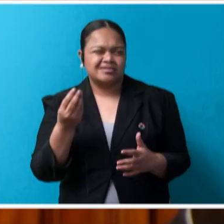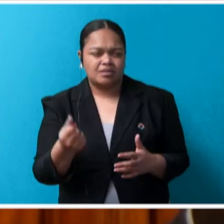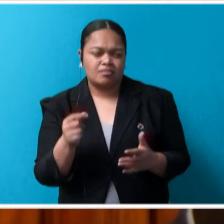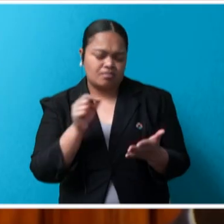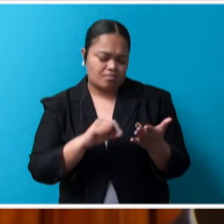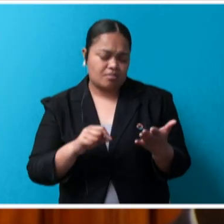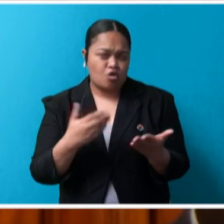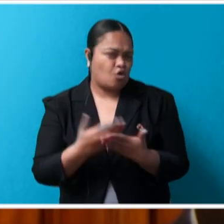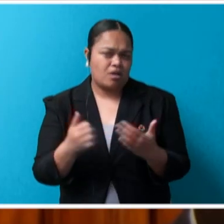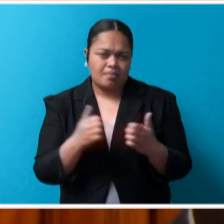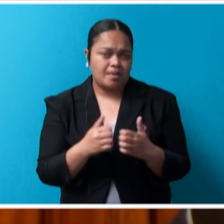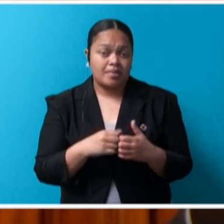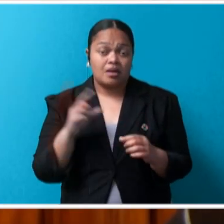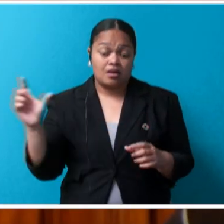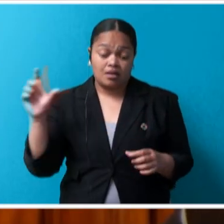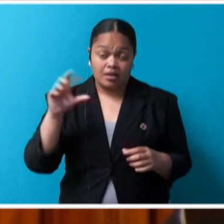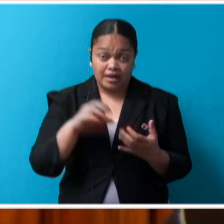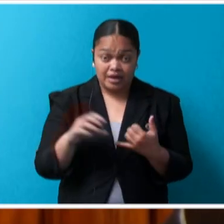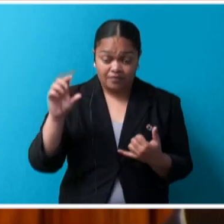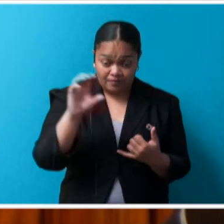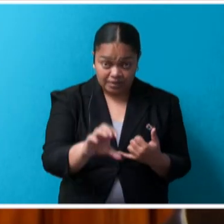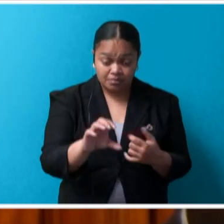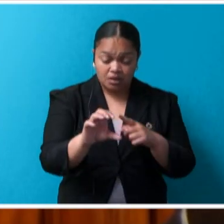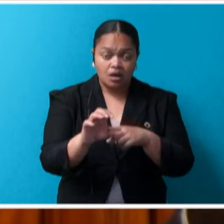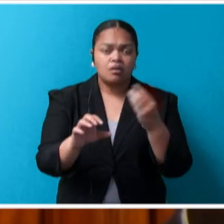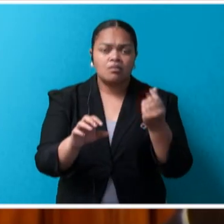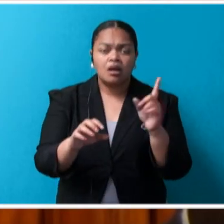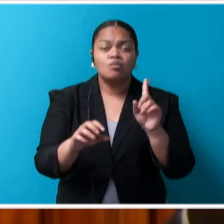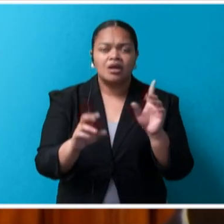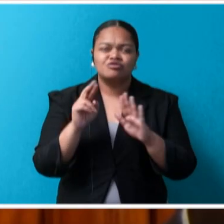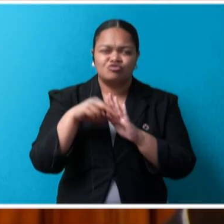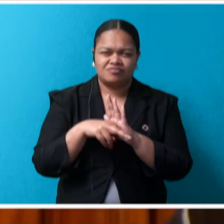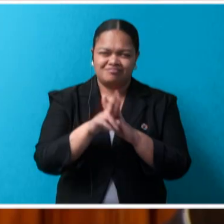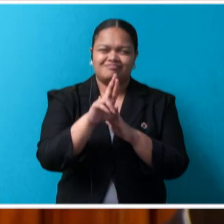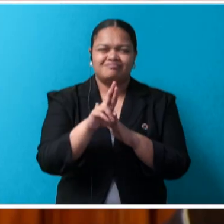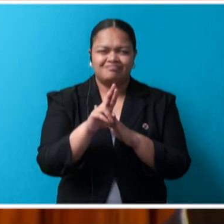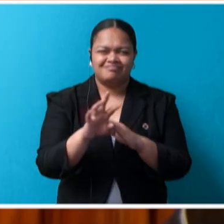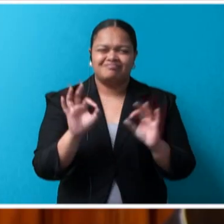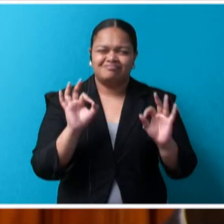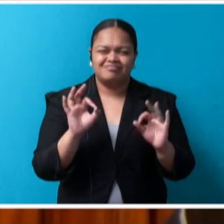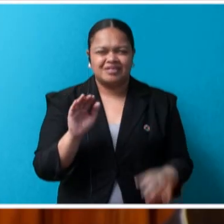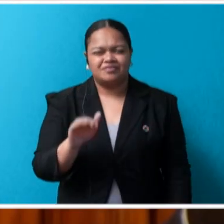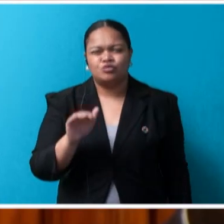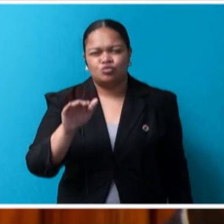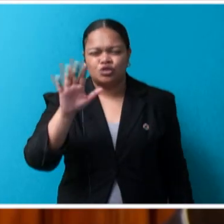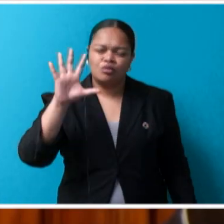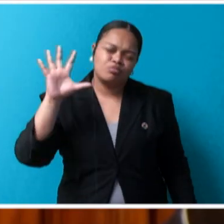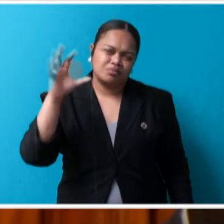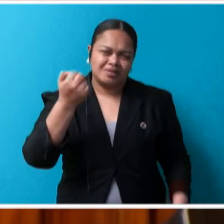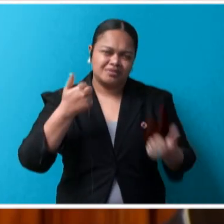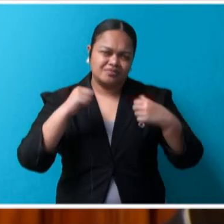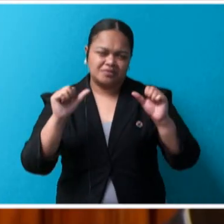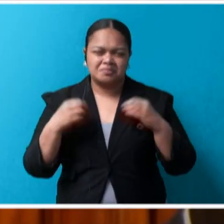paper. It is an investment in resilience, the competitiveness, the future prosperity of business